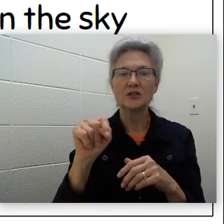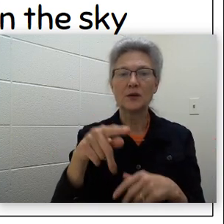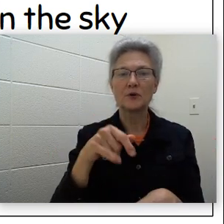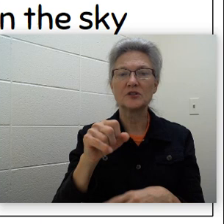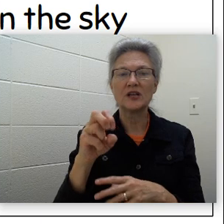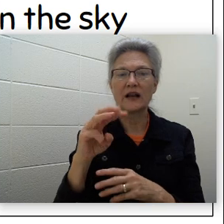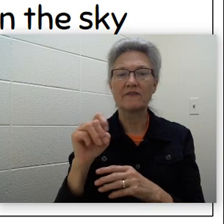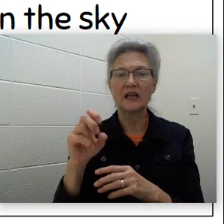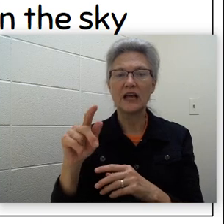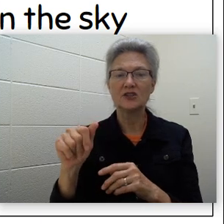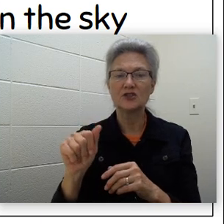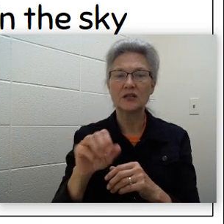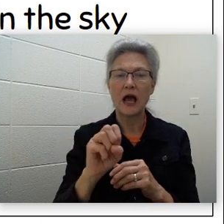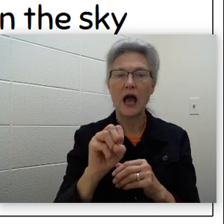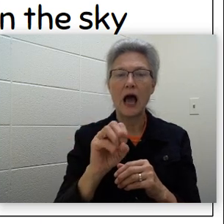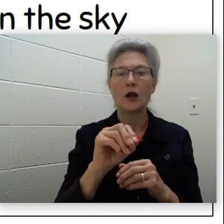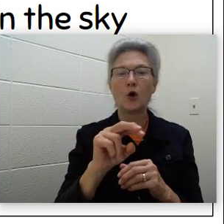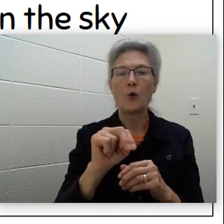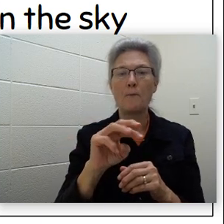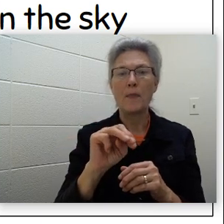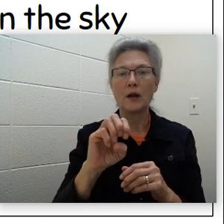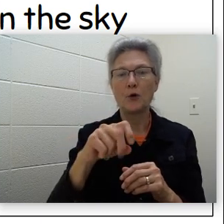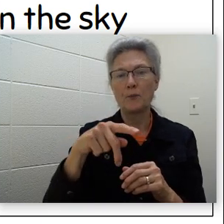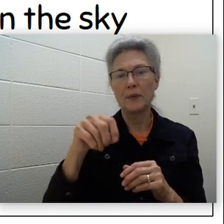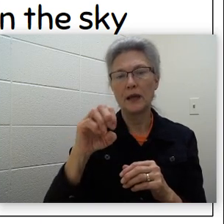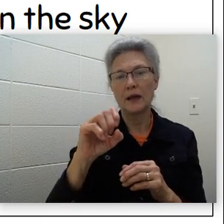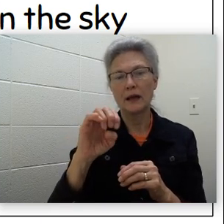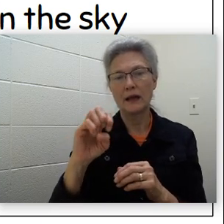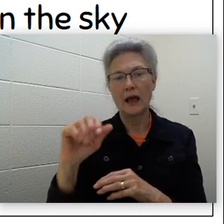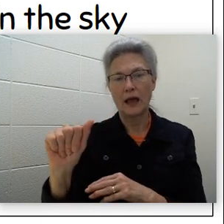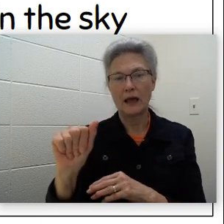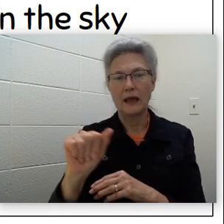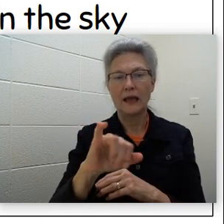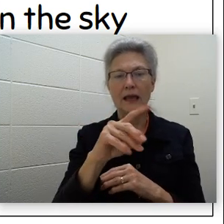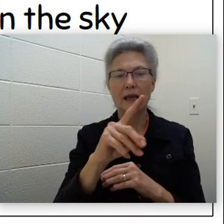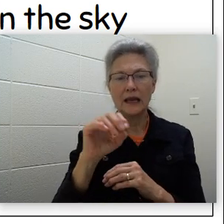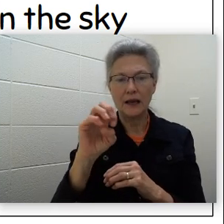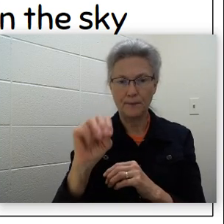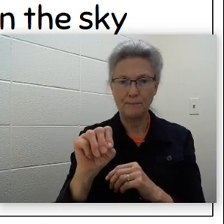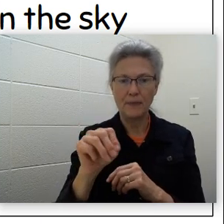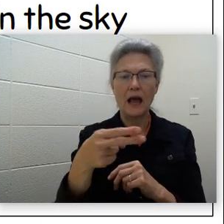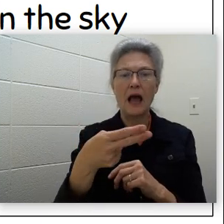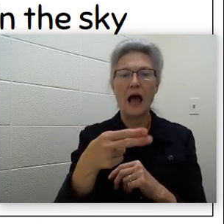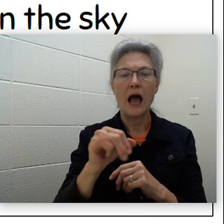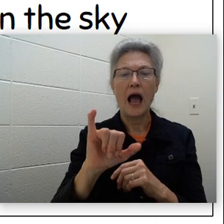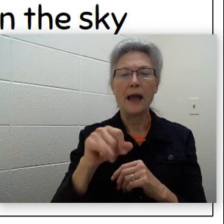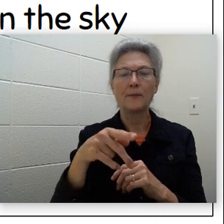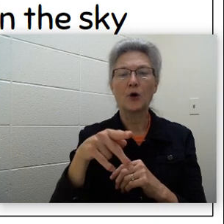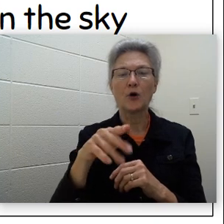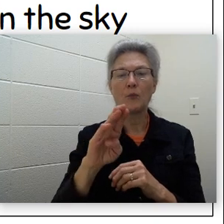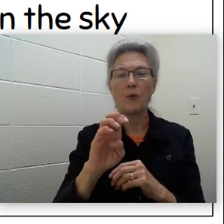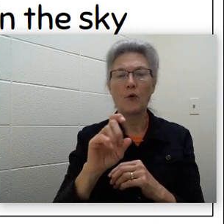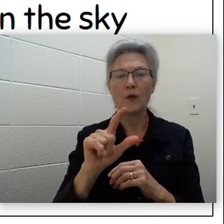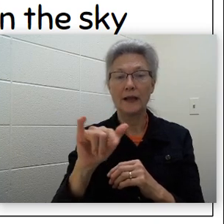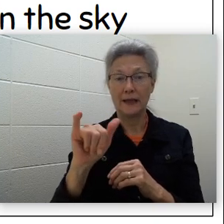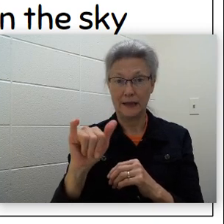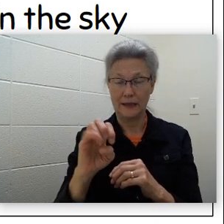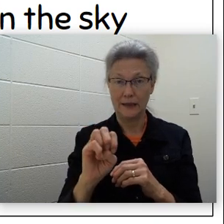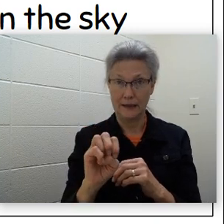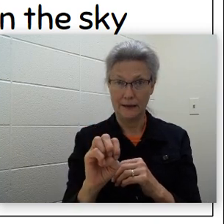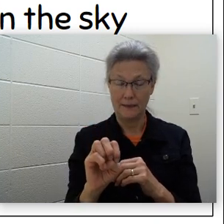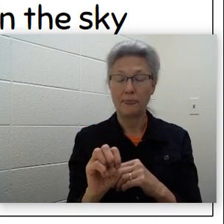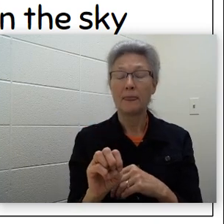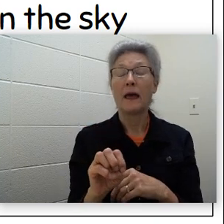idioms, and hyperboles. There are so many different types of figurative language that are so great